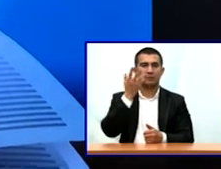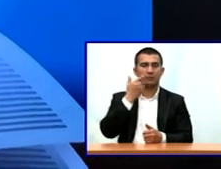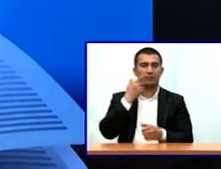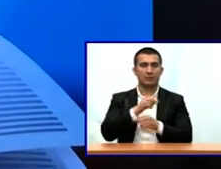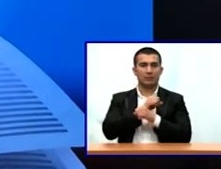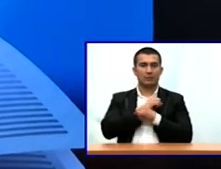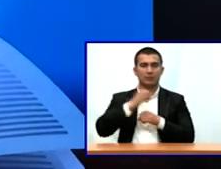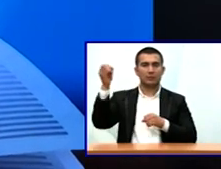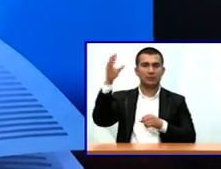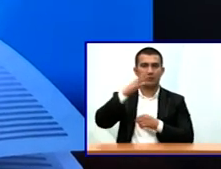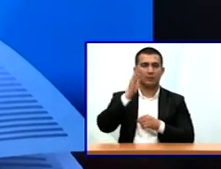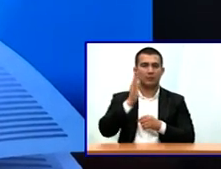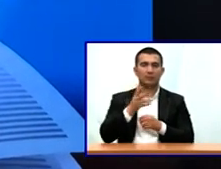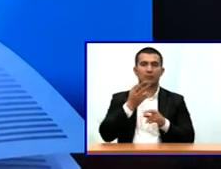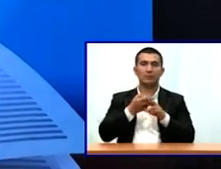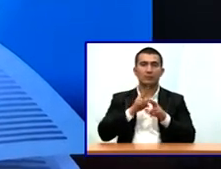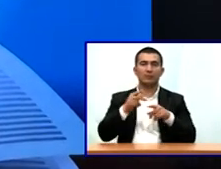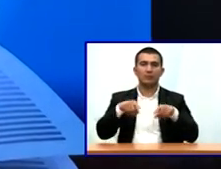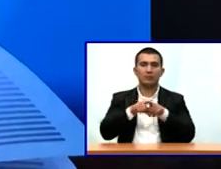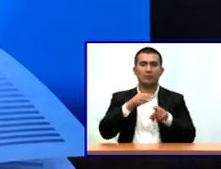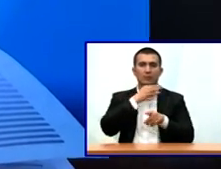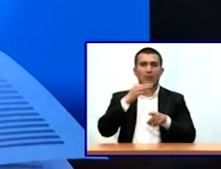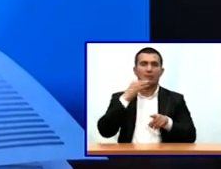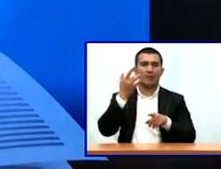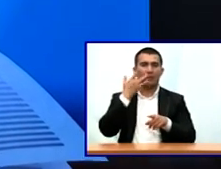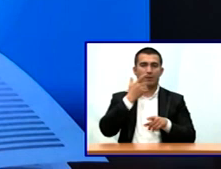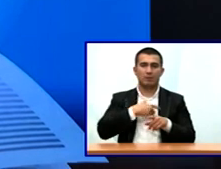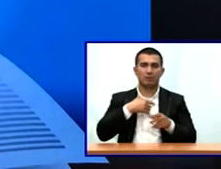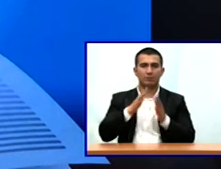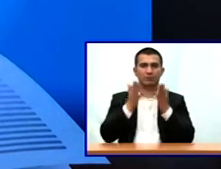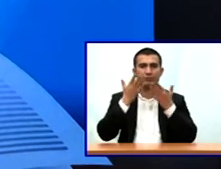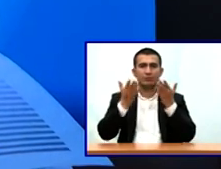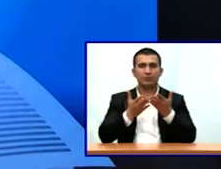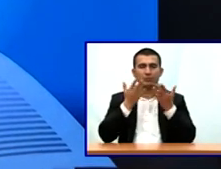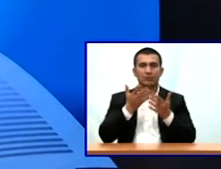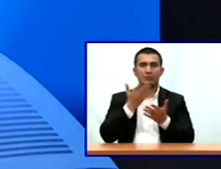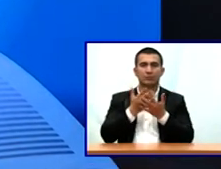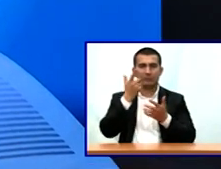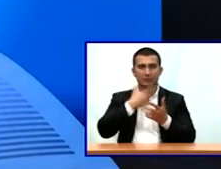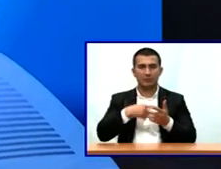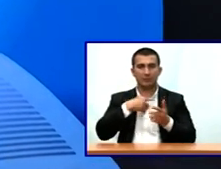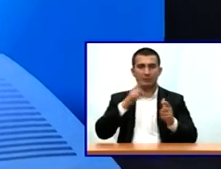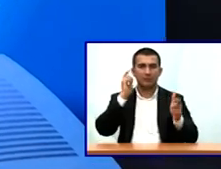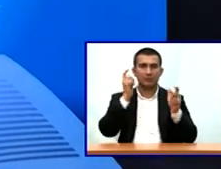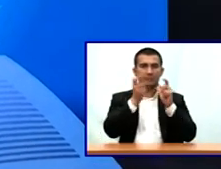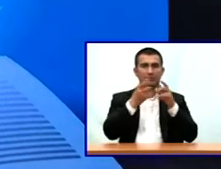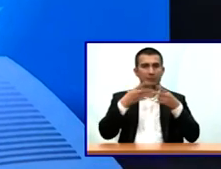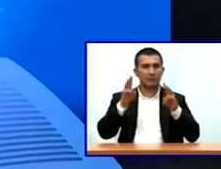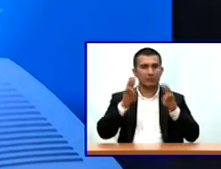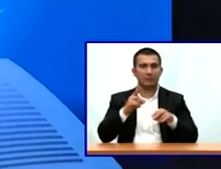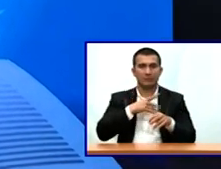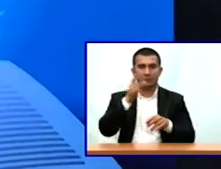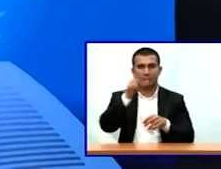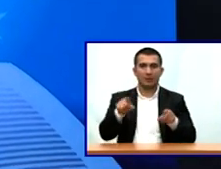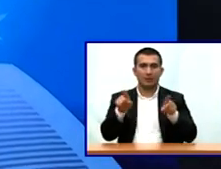qancha oftobdan, shunchalar zavq olar doim kitobdan. O'g'irma yuzingni, inson bo'lsang